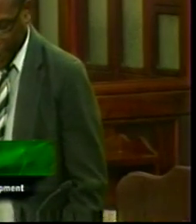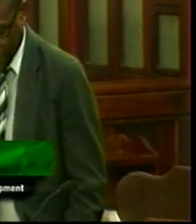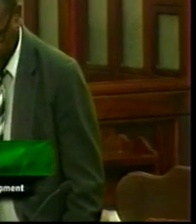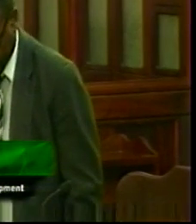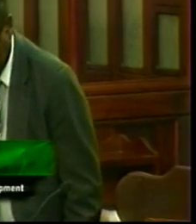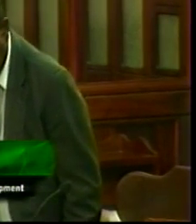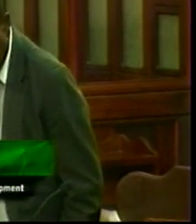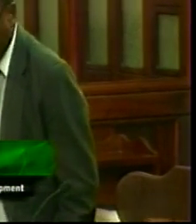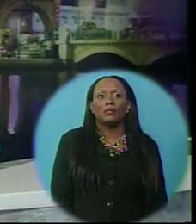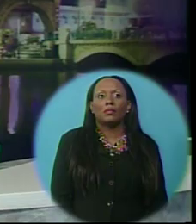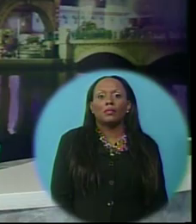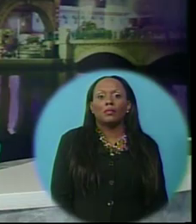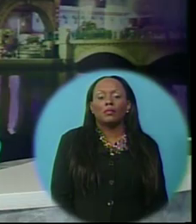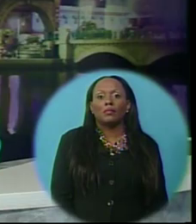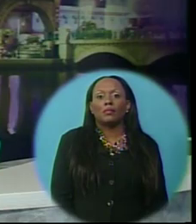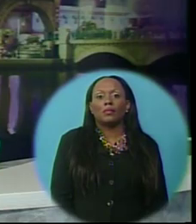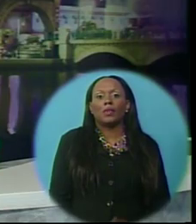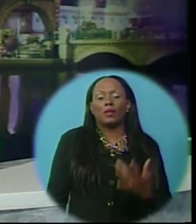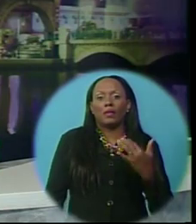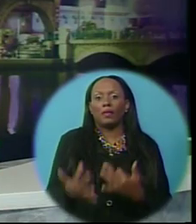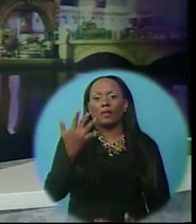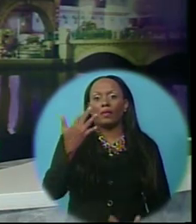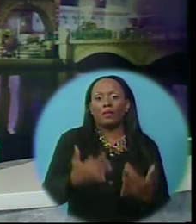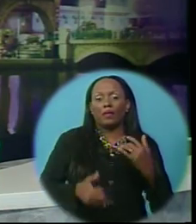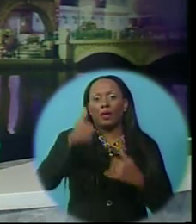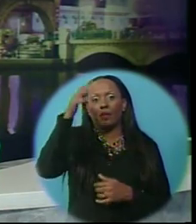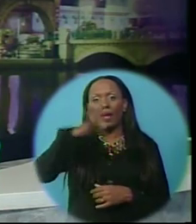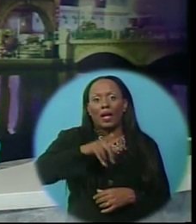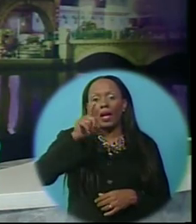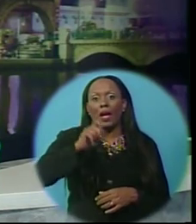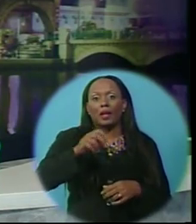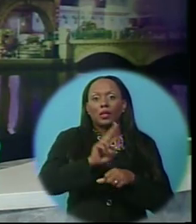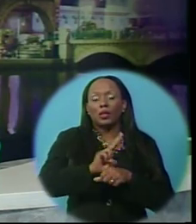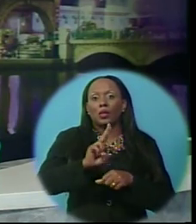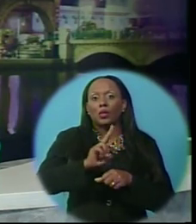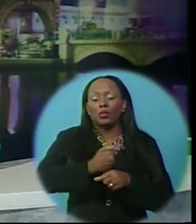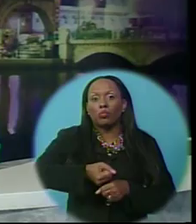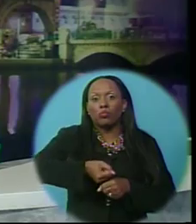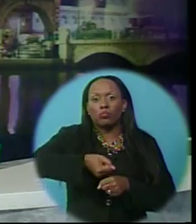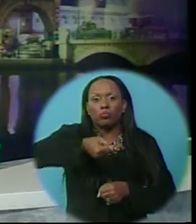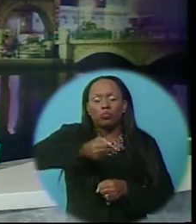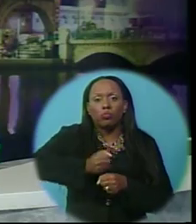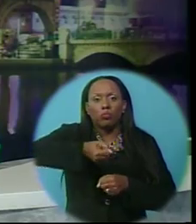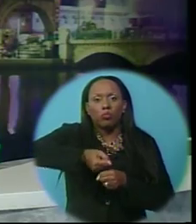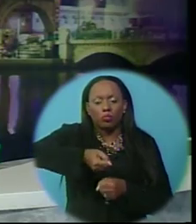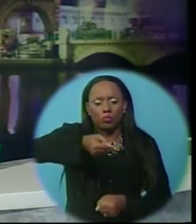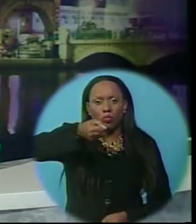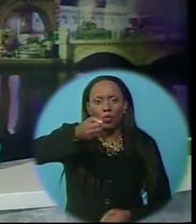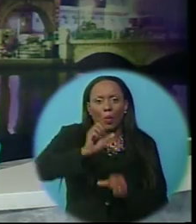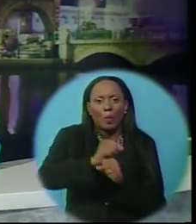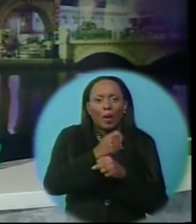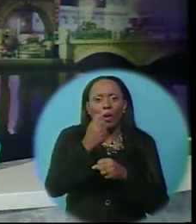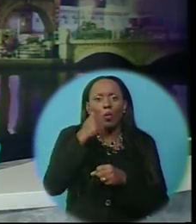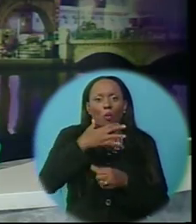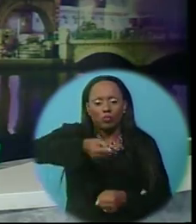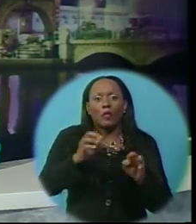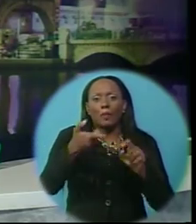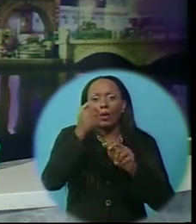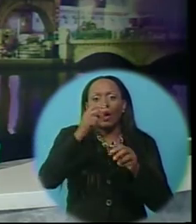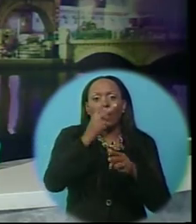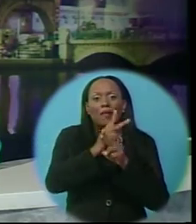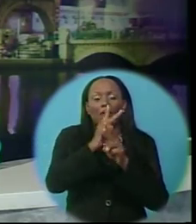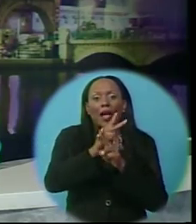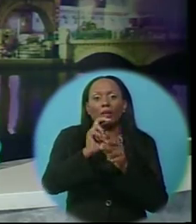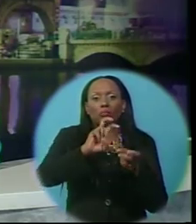that particular area. Fire officials had to use the jaws of life to free a woman from an overturned van late this